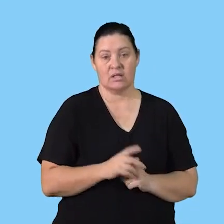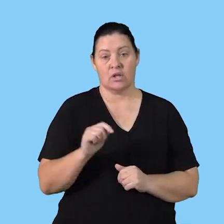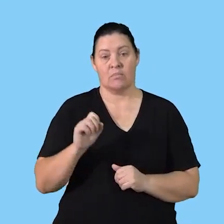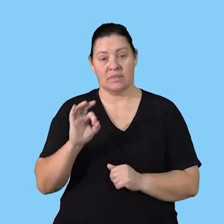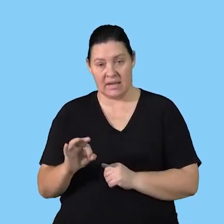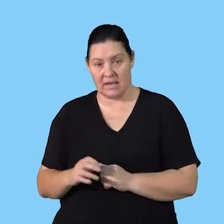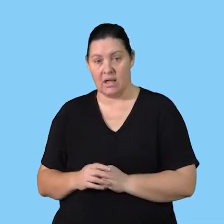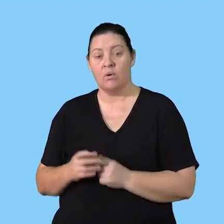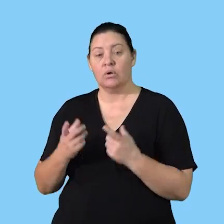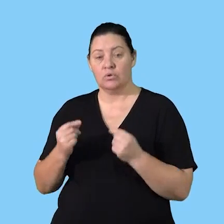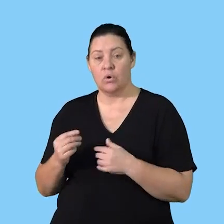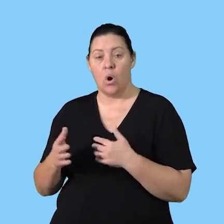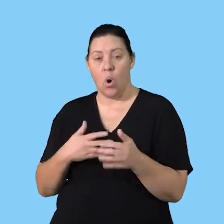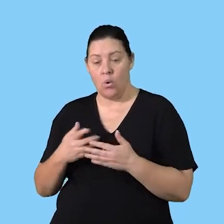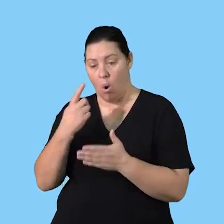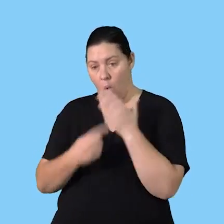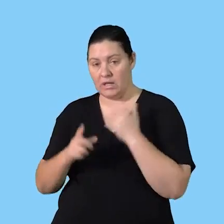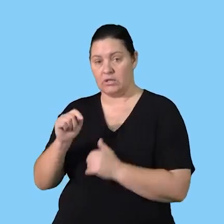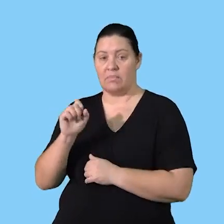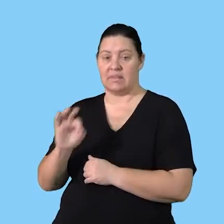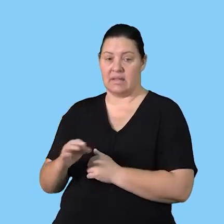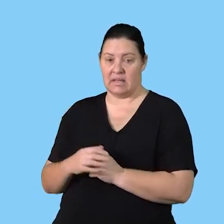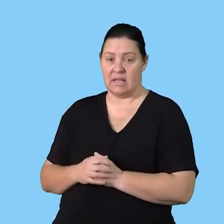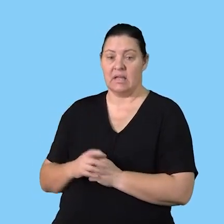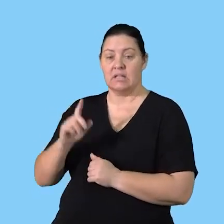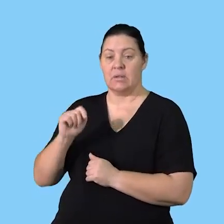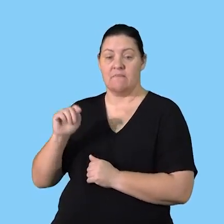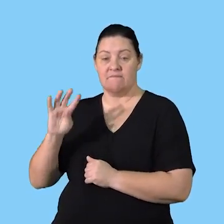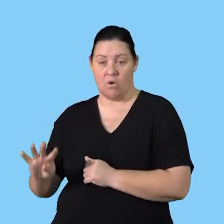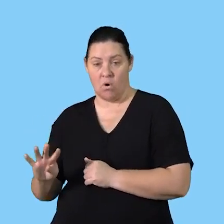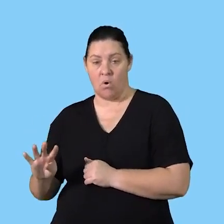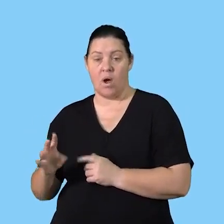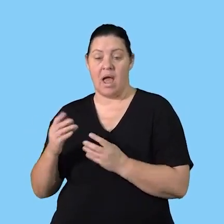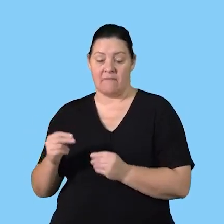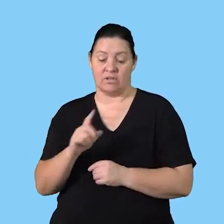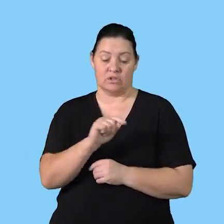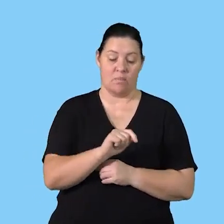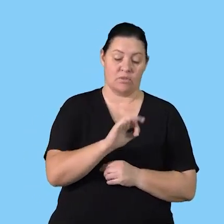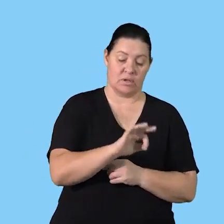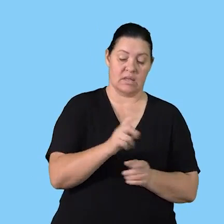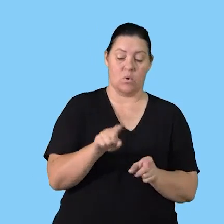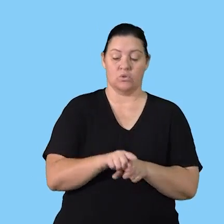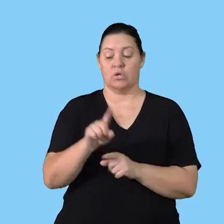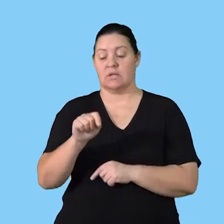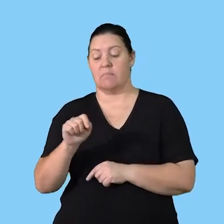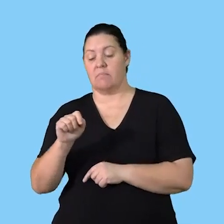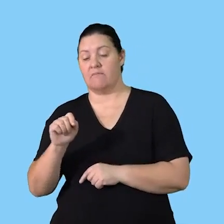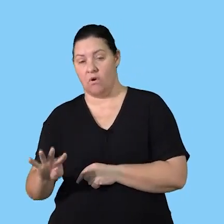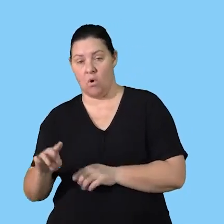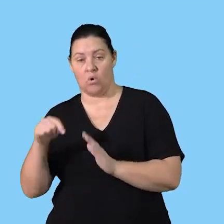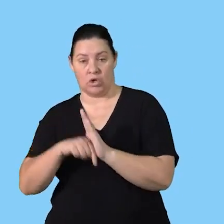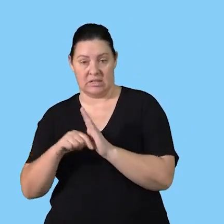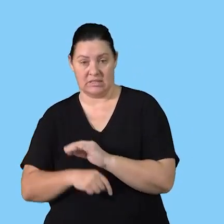in term 3, we'll be dealing with only term 3. Then in term 4, we'll deal with term 3 and term 4